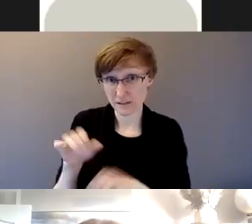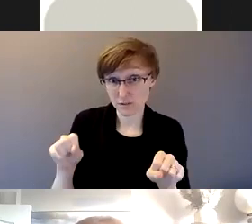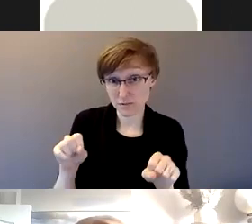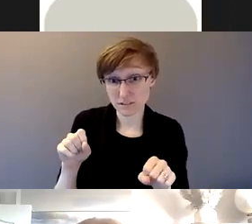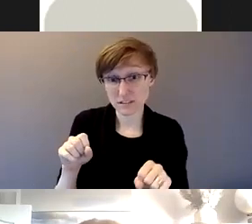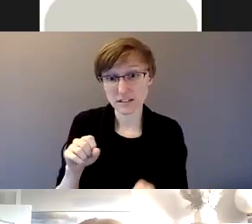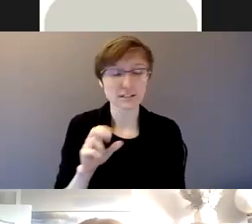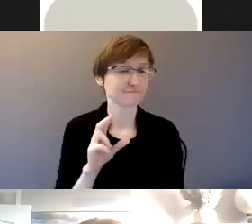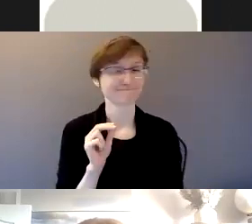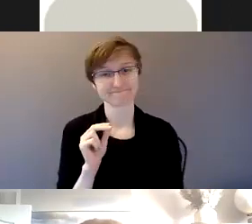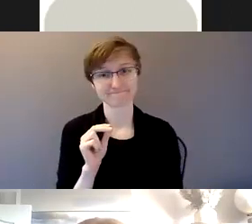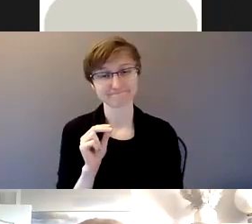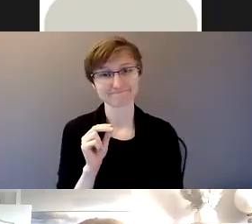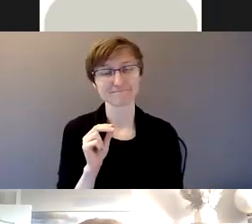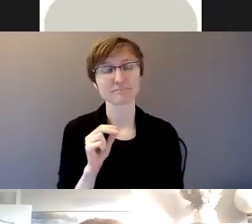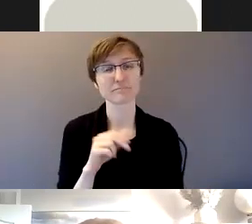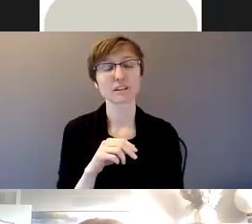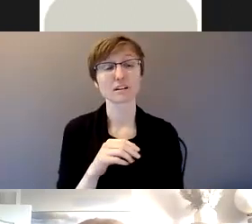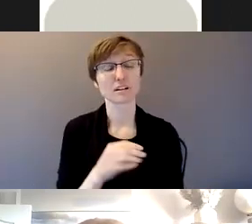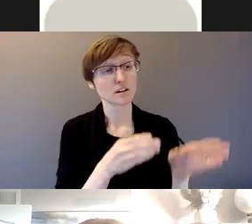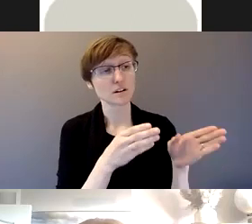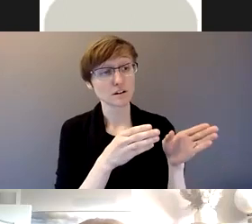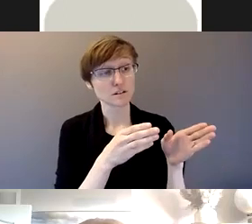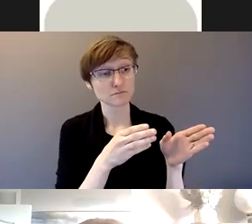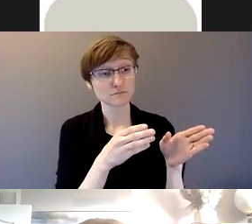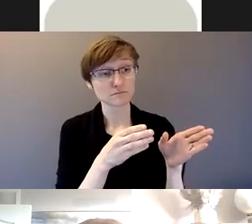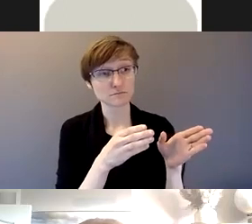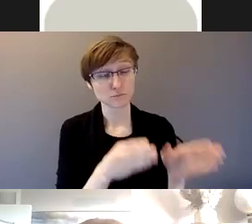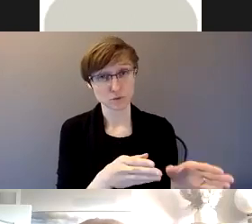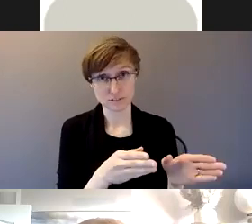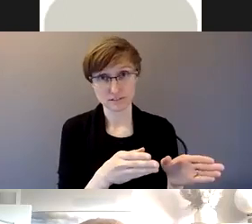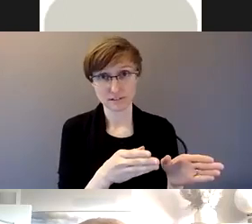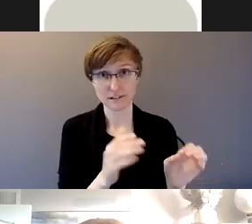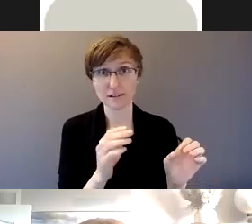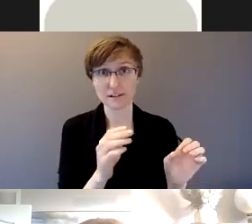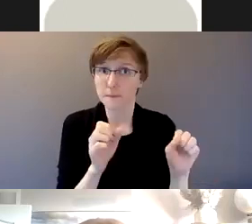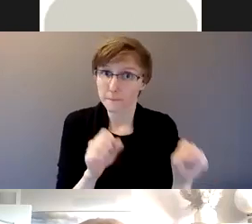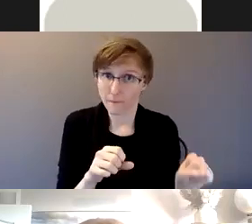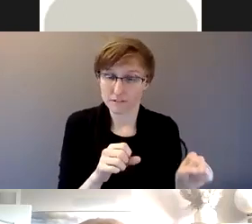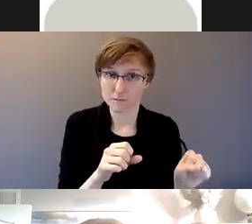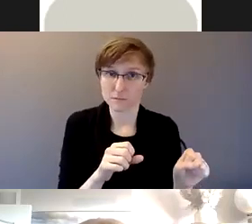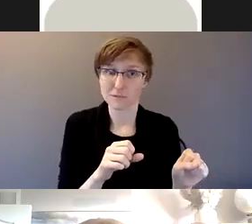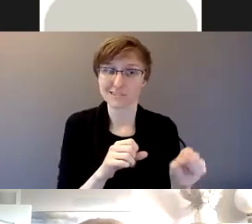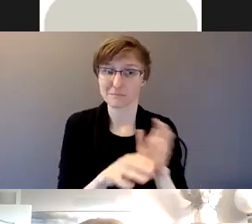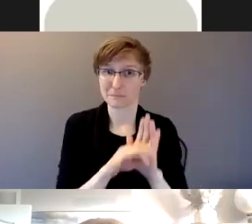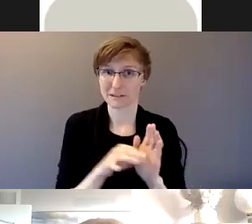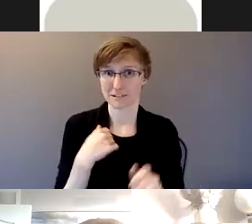even though I mentioned earlier, someone can, may be able to appoint us as power of attorney for property